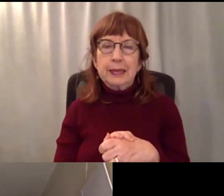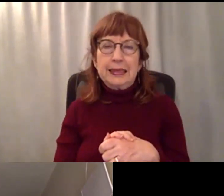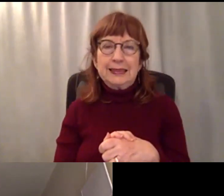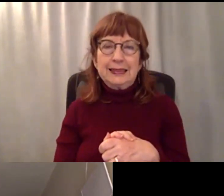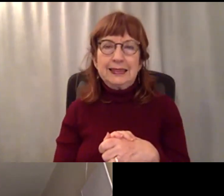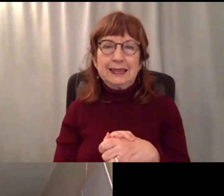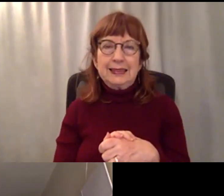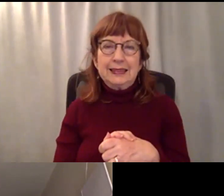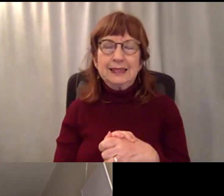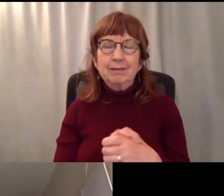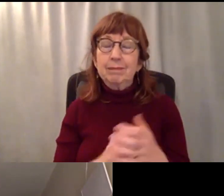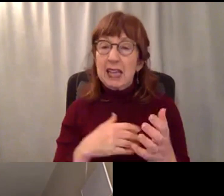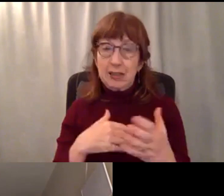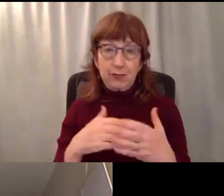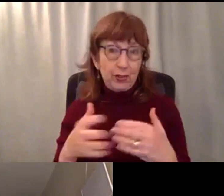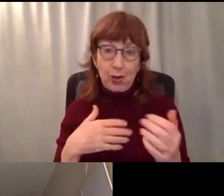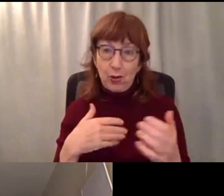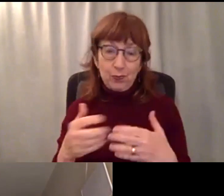even though,